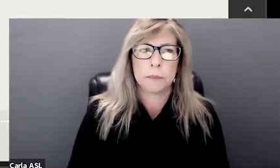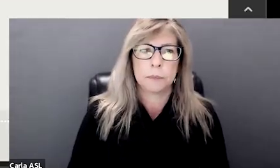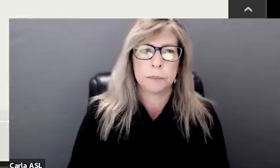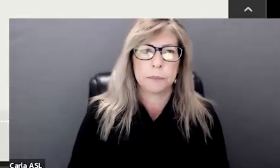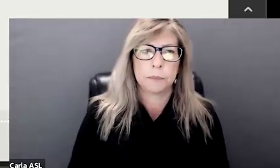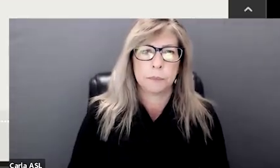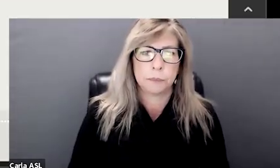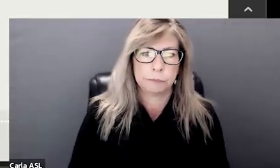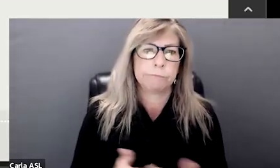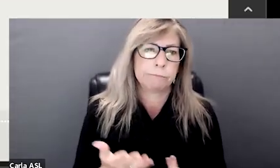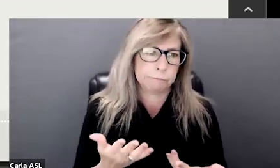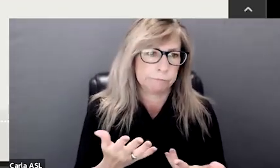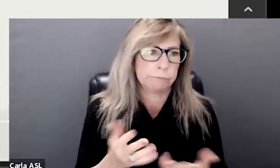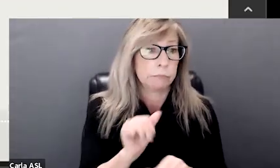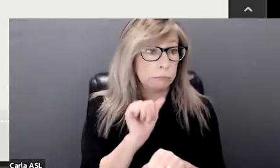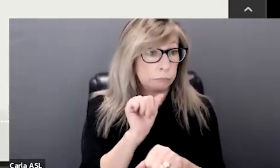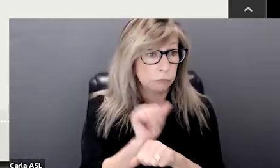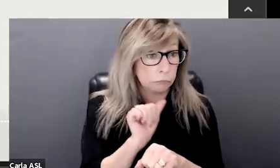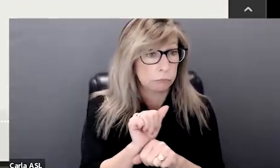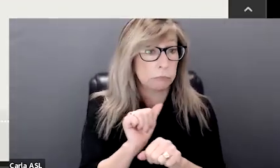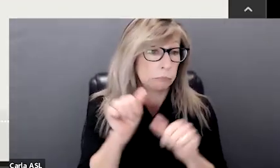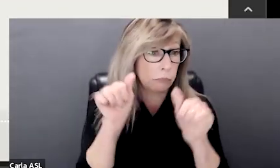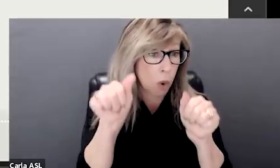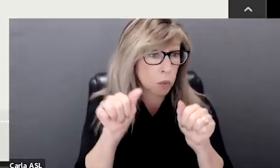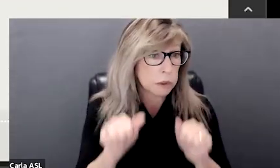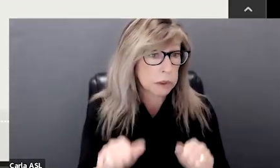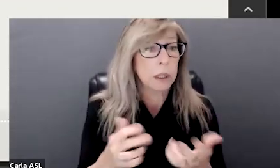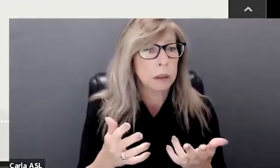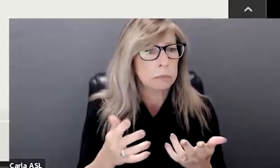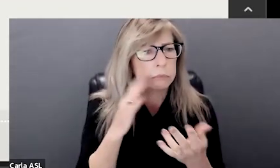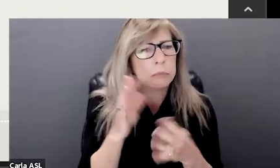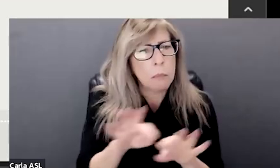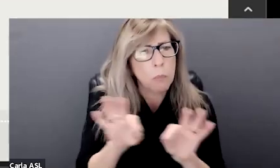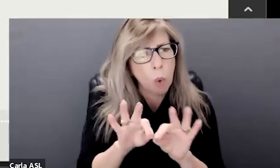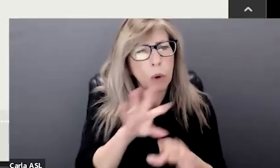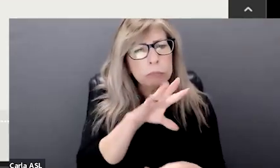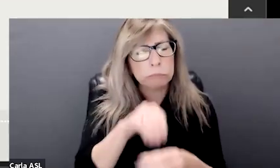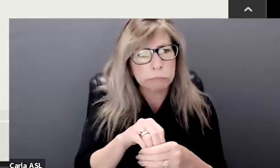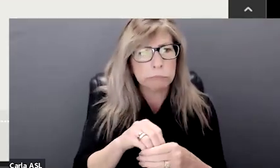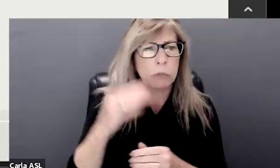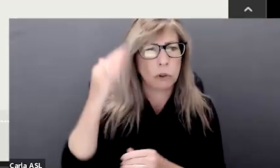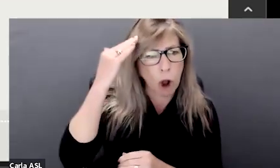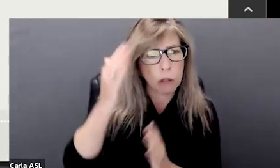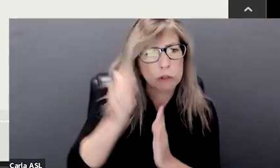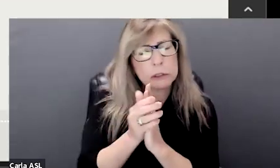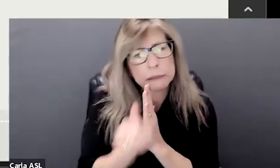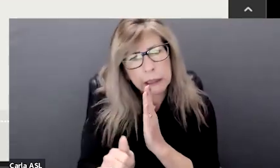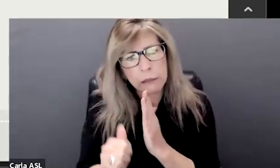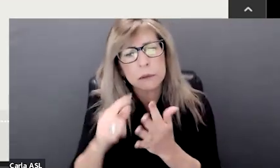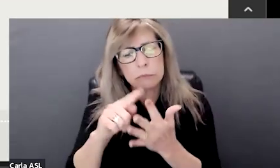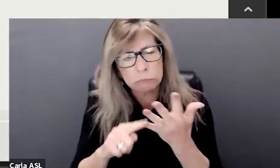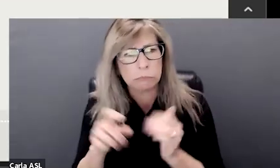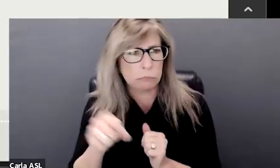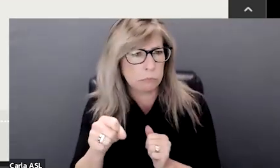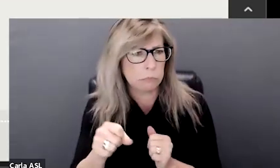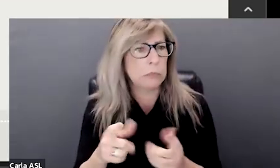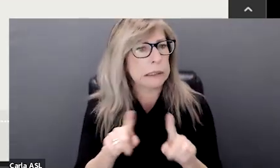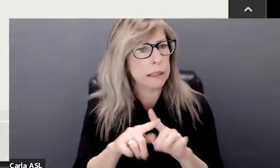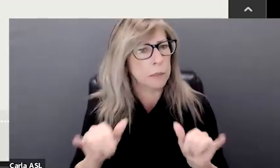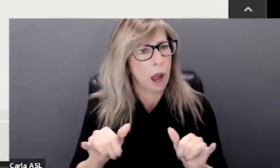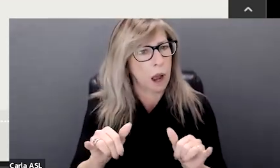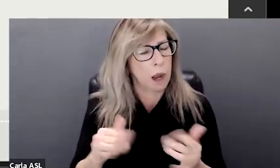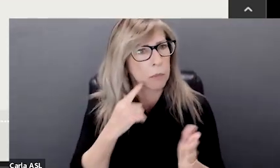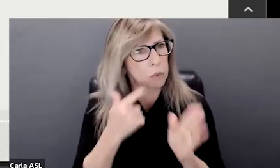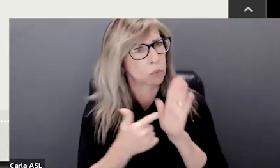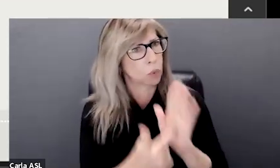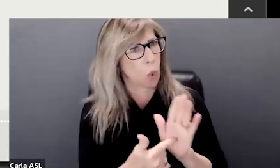organization's commitment to diversity and accessibility, perhaps through a statement, but importantly through the entire process itself. Certainly, if there